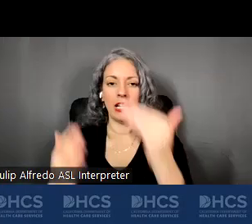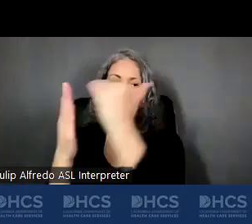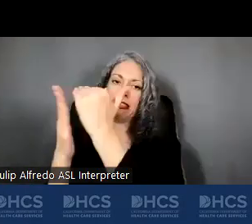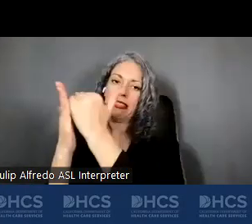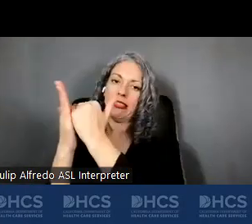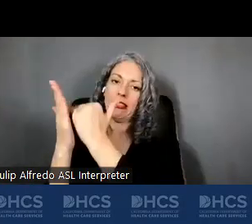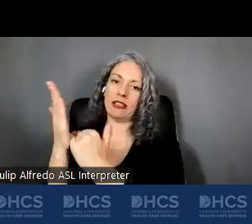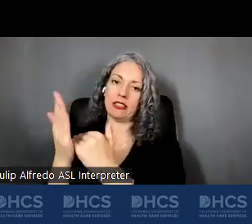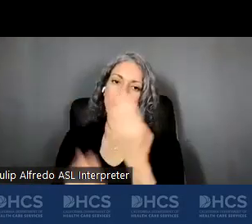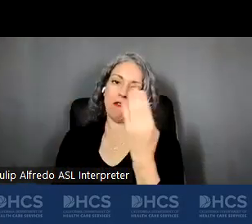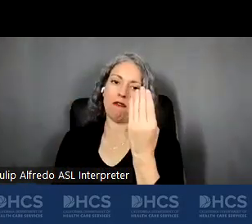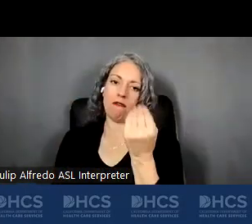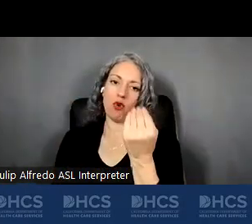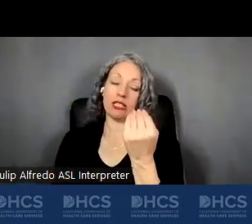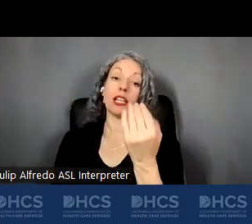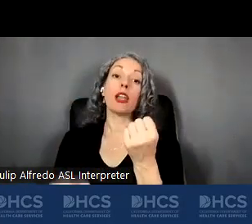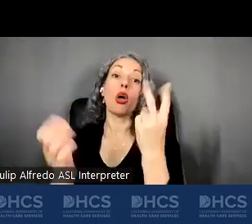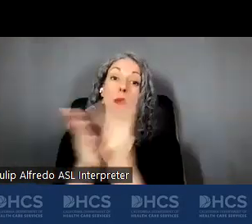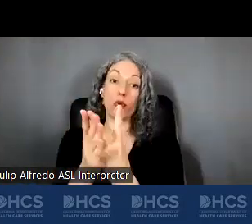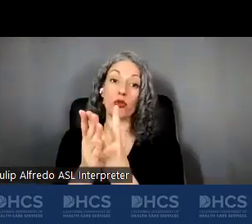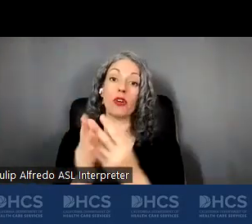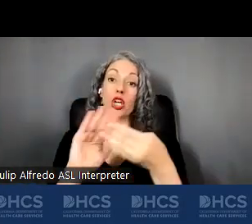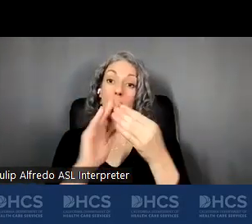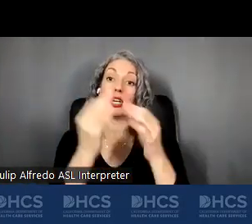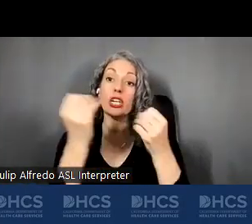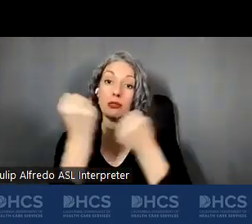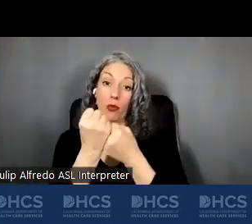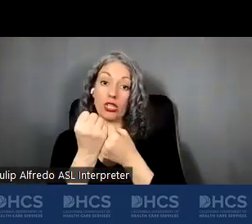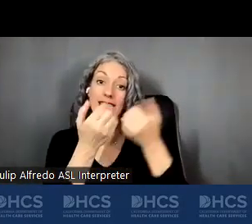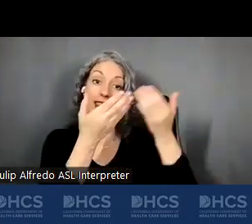the 14 pre-approved community supports.